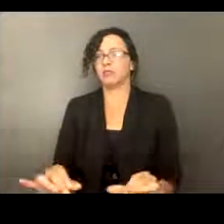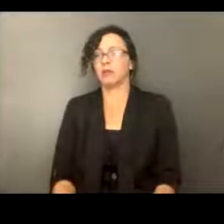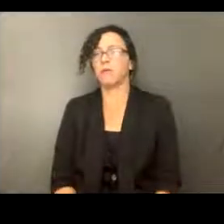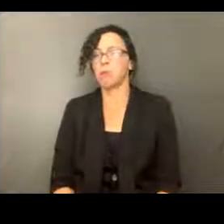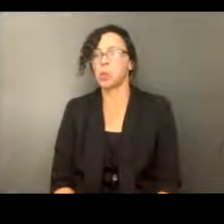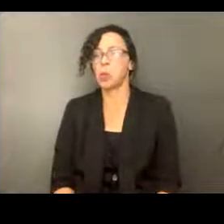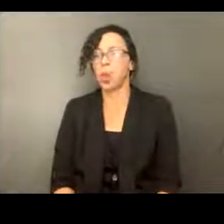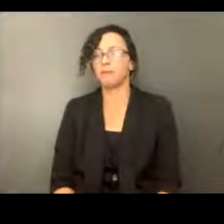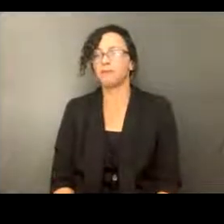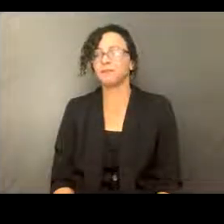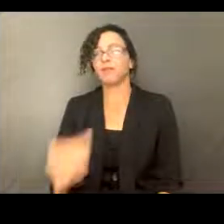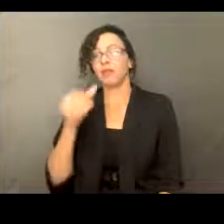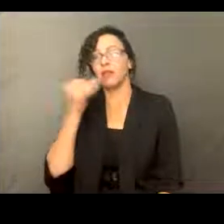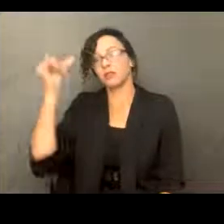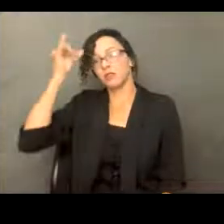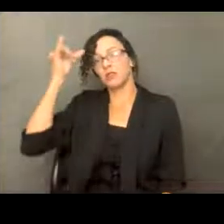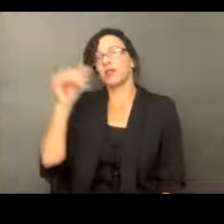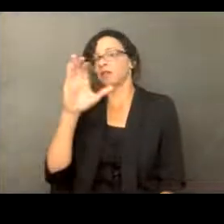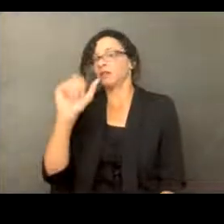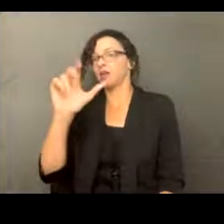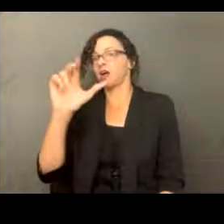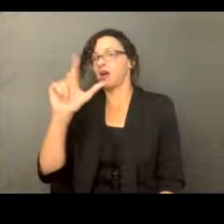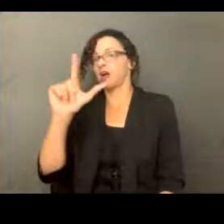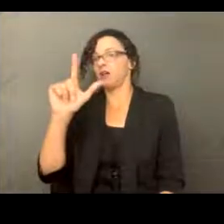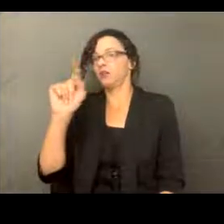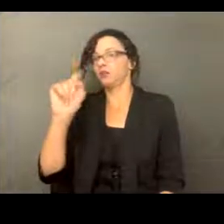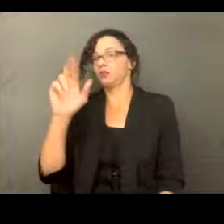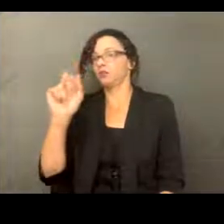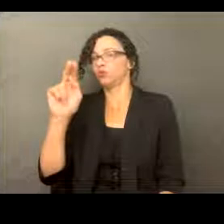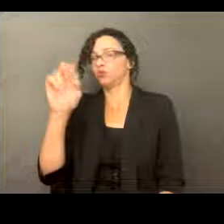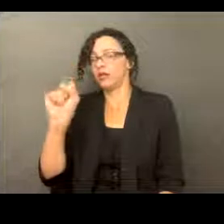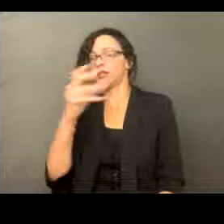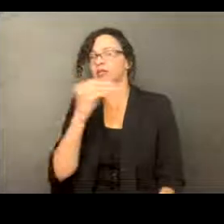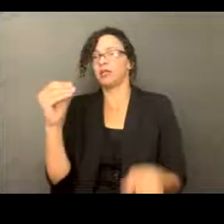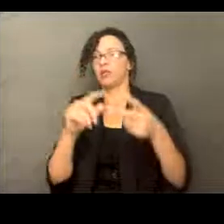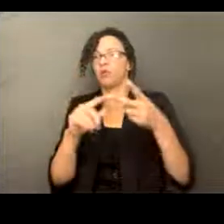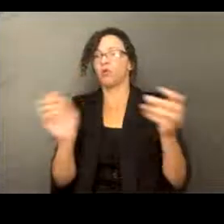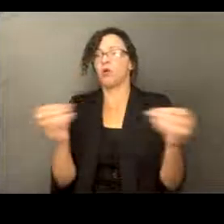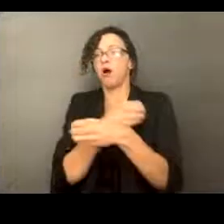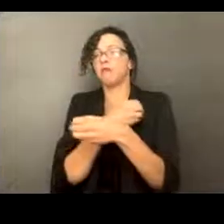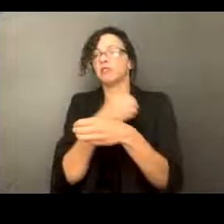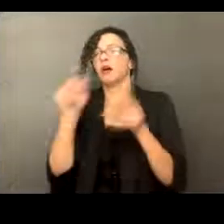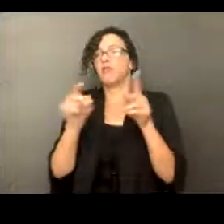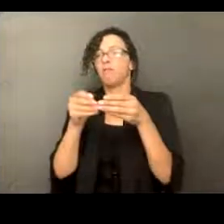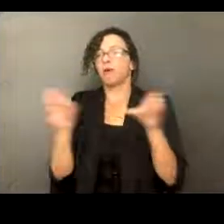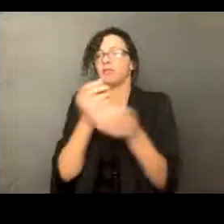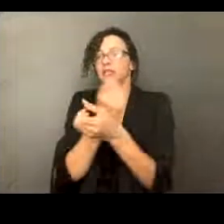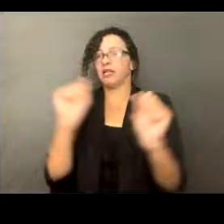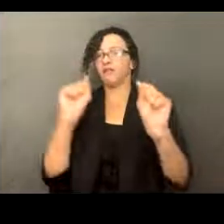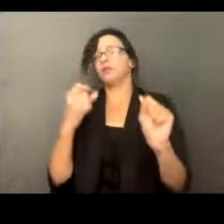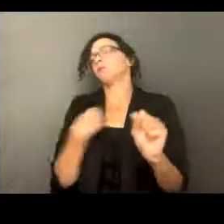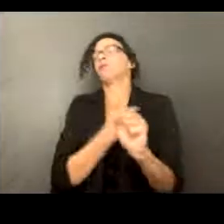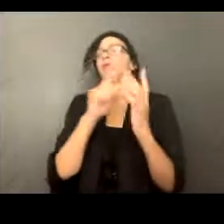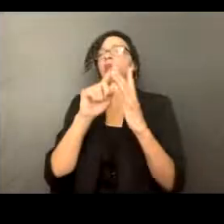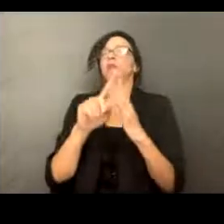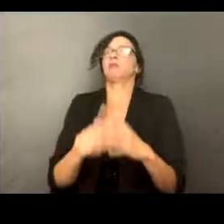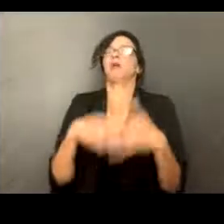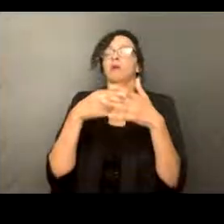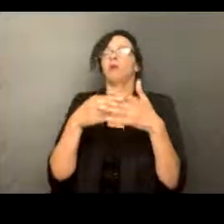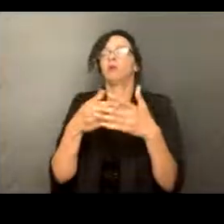Yesterday, Caltrans and the Office of Traffic Safety, we kicked off a new Go Safely campaign entitled We Are